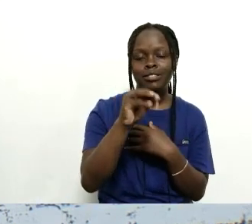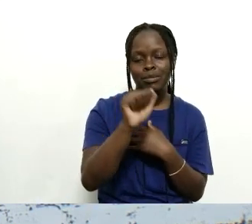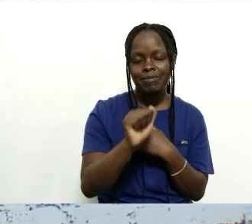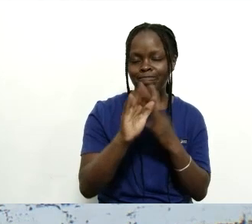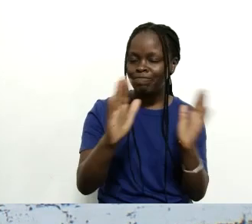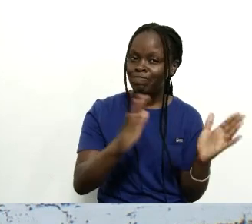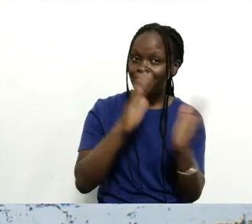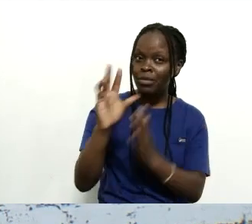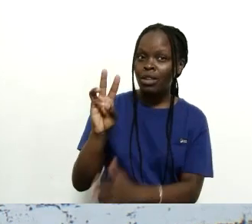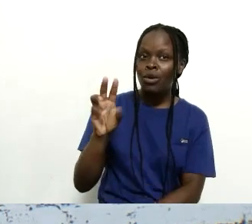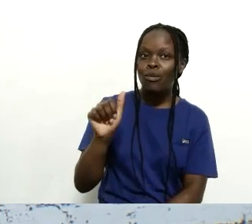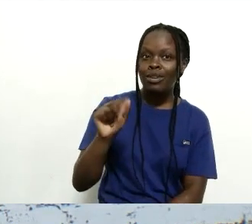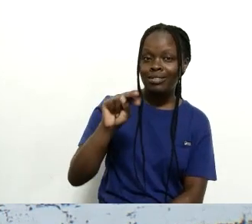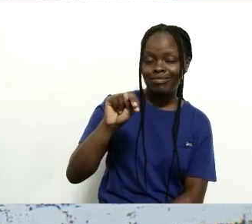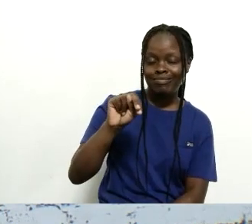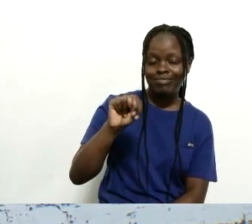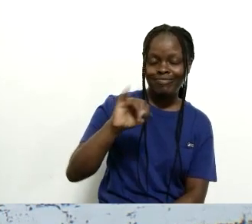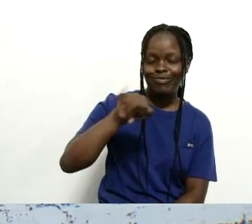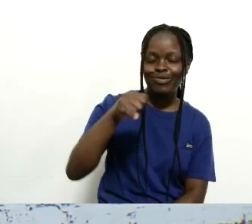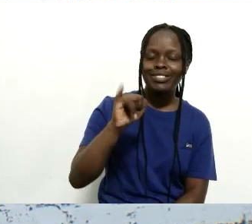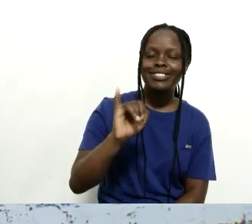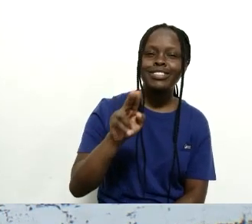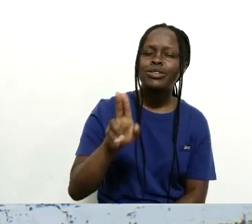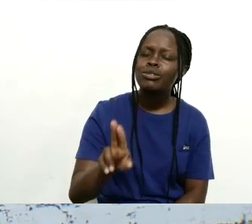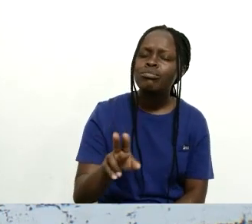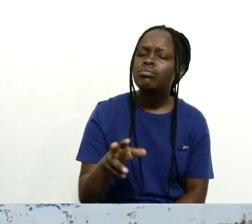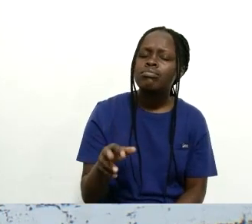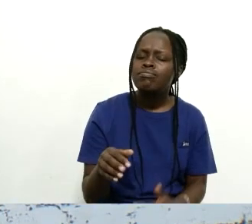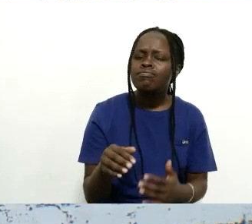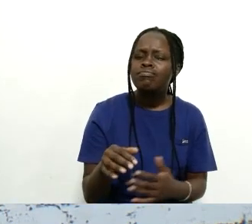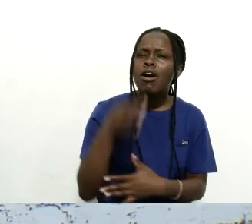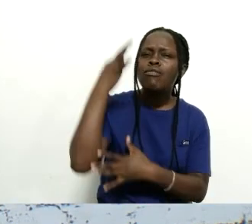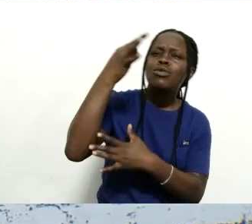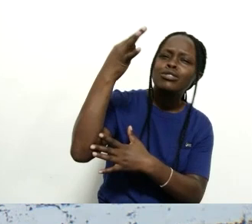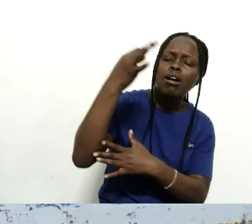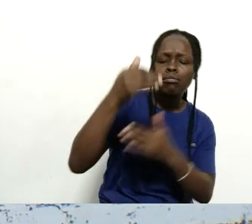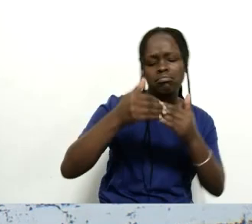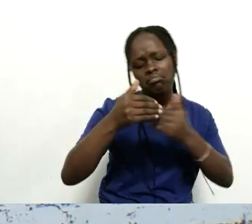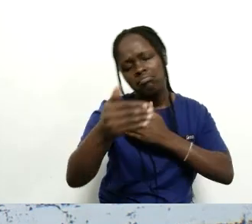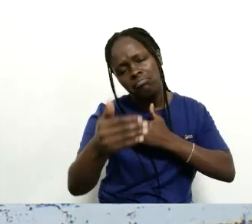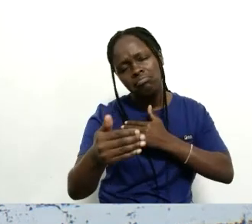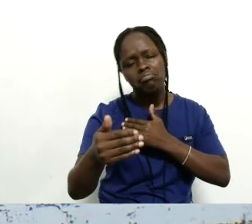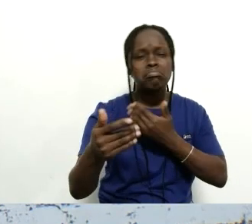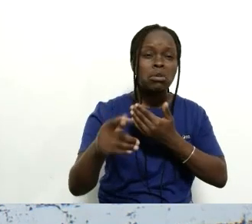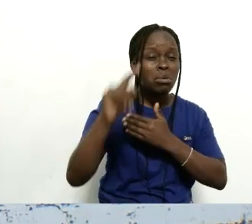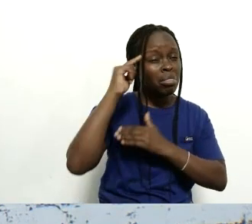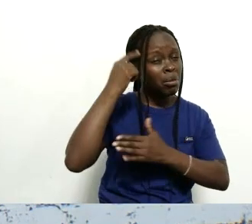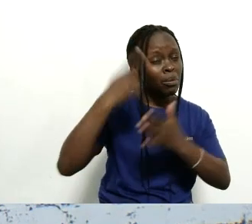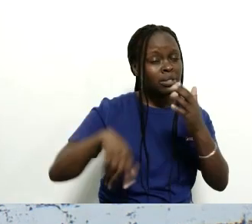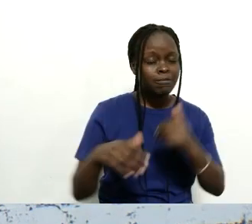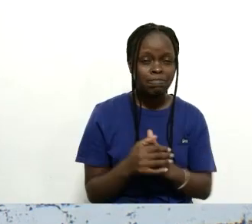to use the video conferencing tools out there, but there is no internet connection. So I think